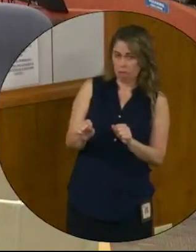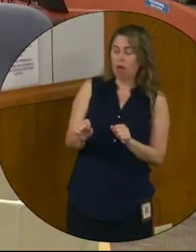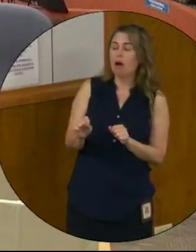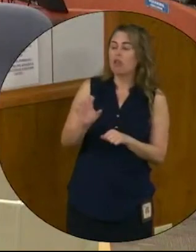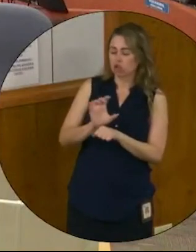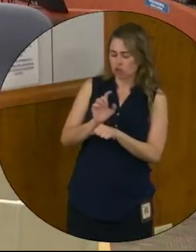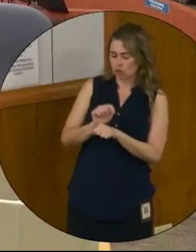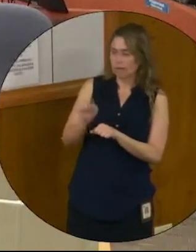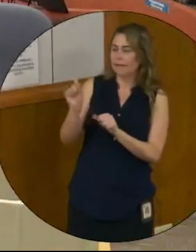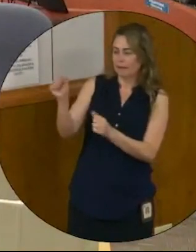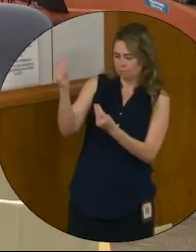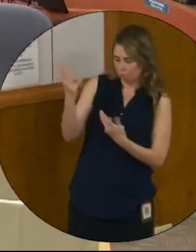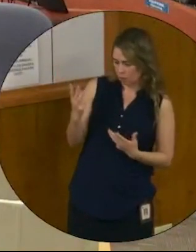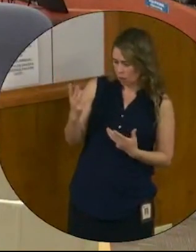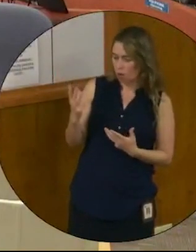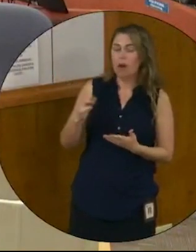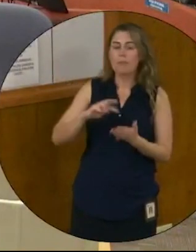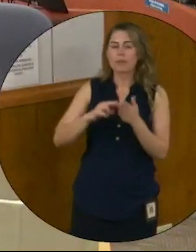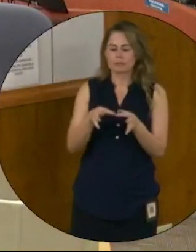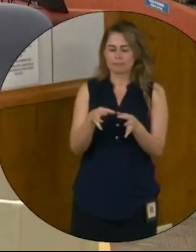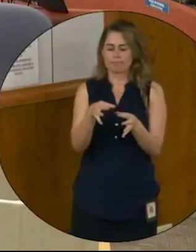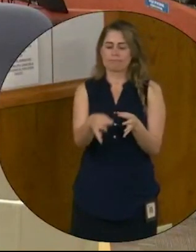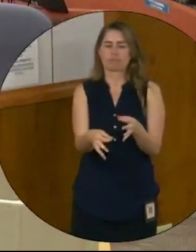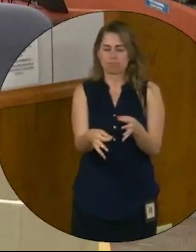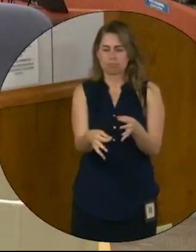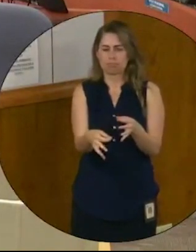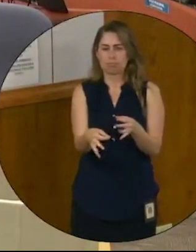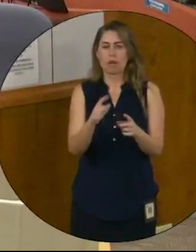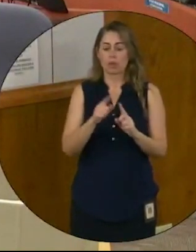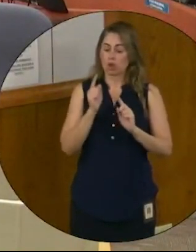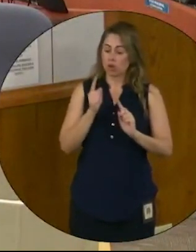consultant can let us know and adjust the date. So that the goal is still October 1st.